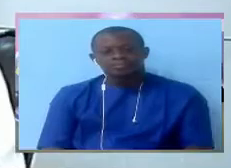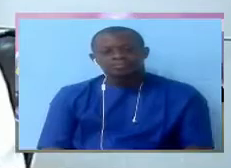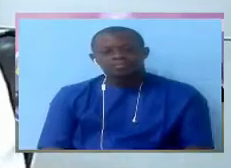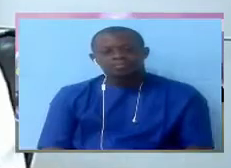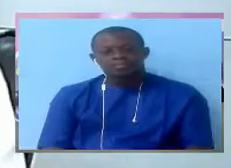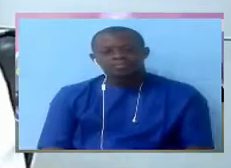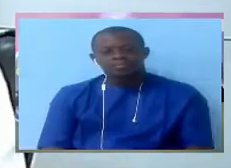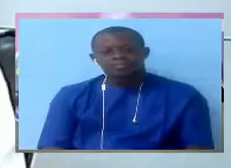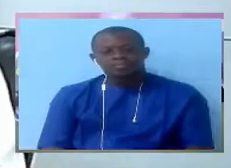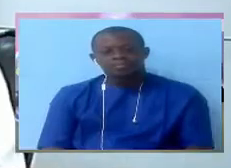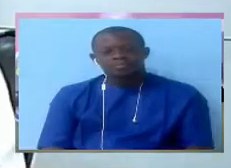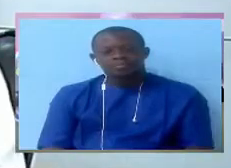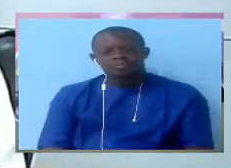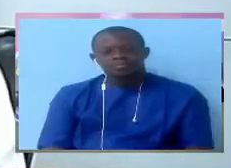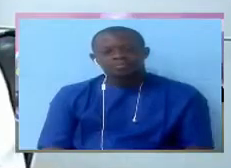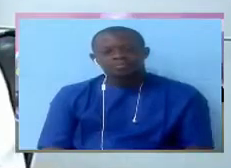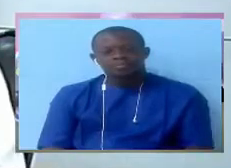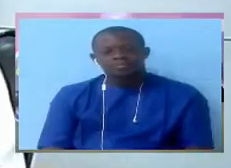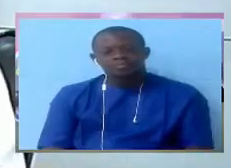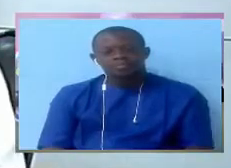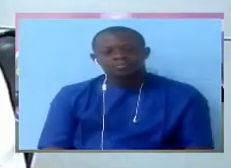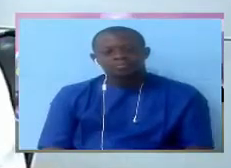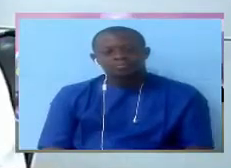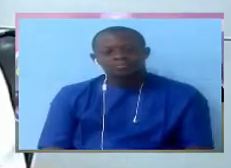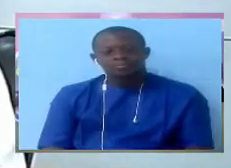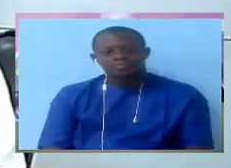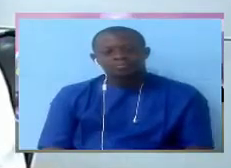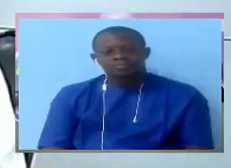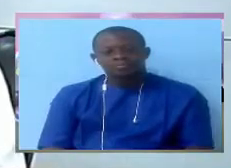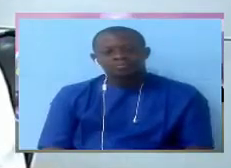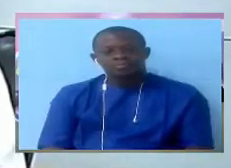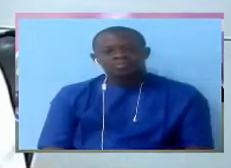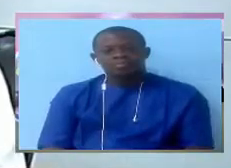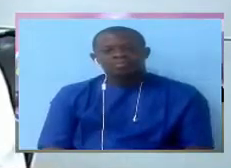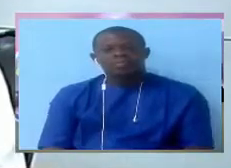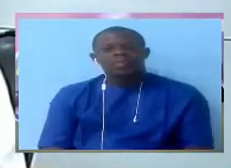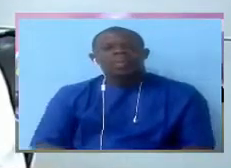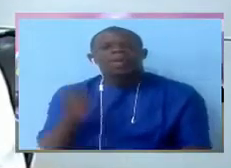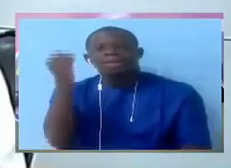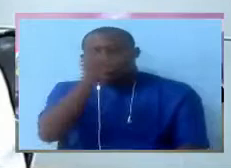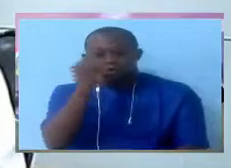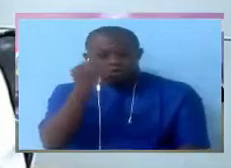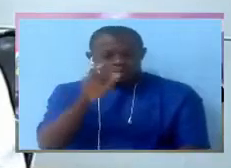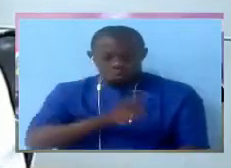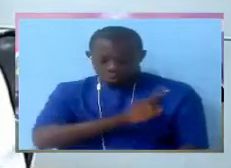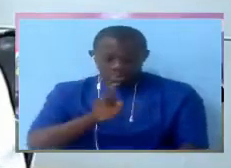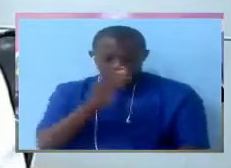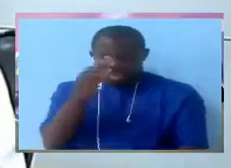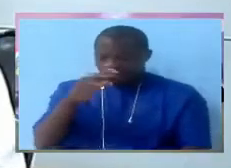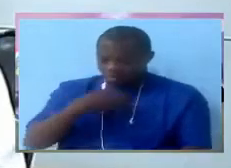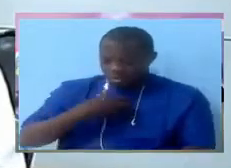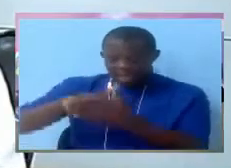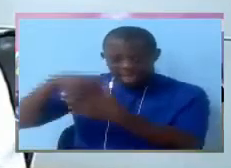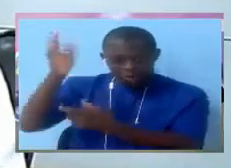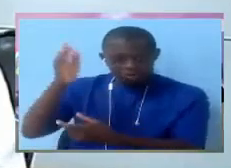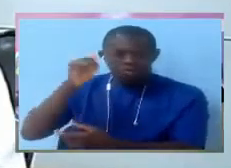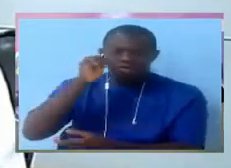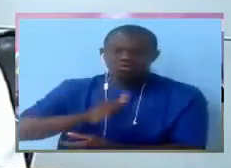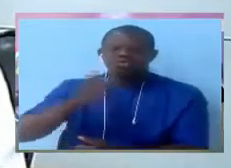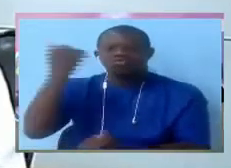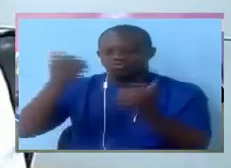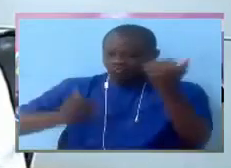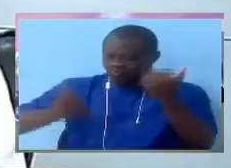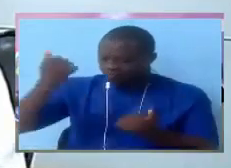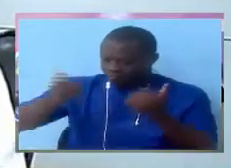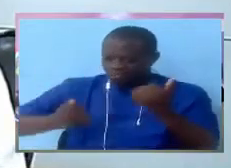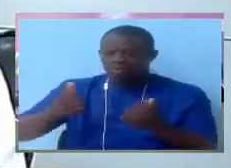ngos ñun suñu doy gëna ñu gi gëna suñu moto. When we are going out, we usually left with our vehicles. Suñu